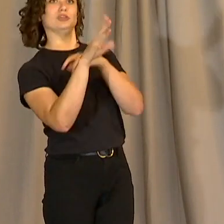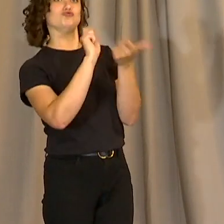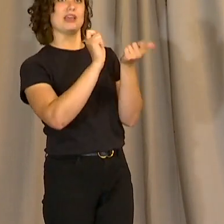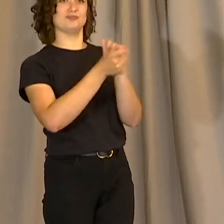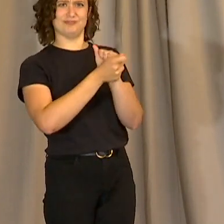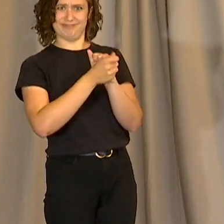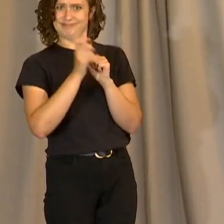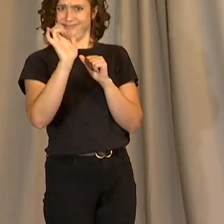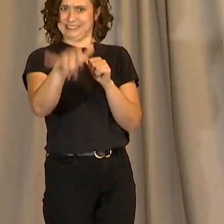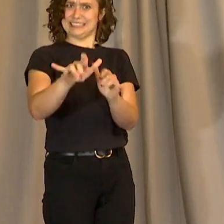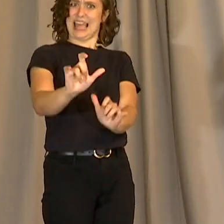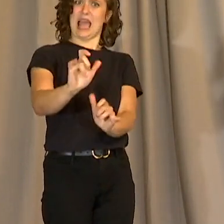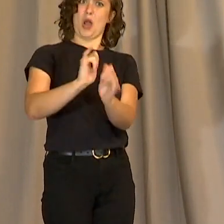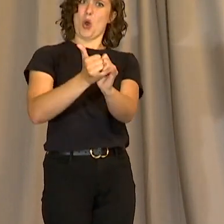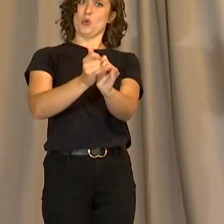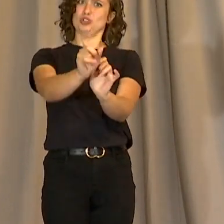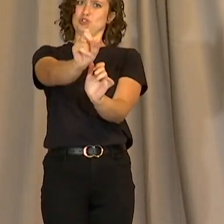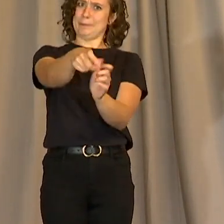schools.